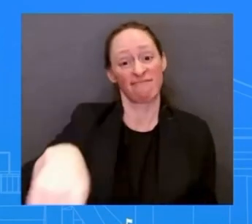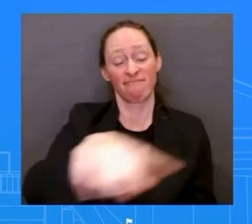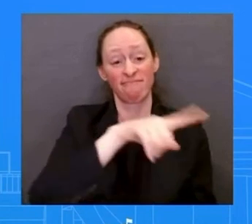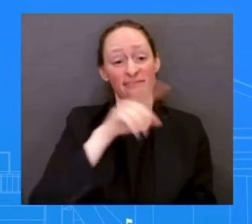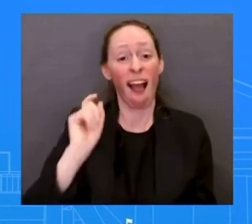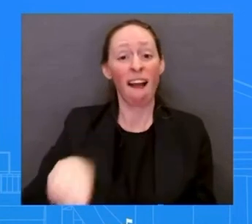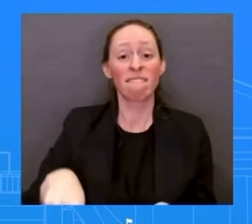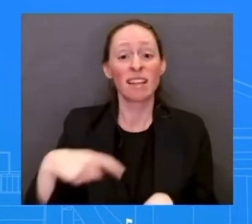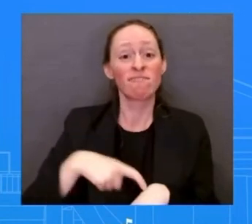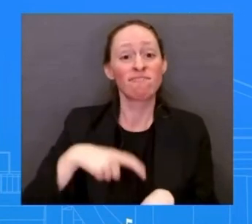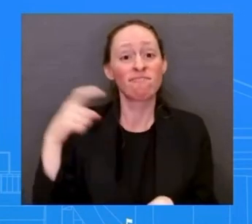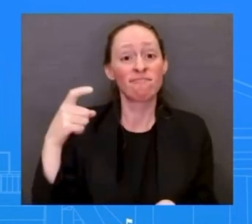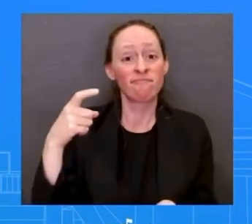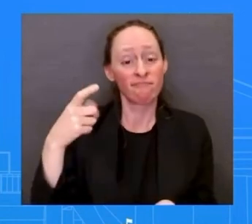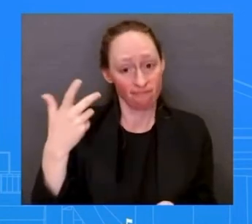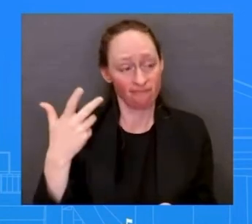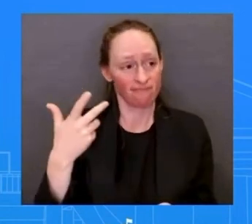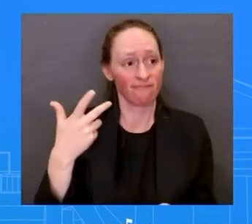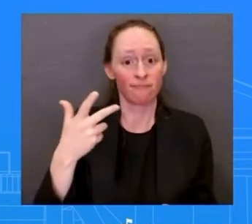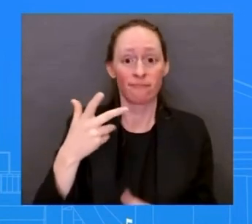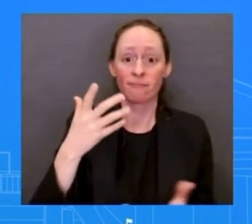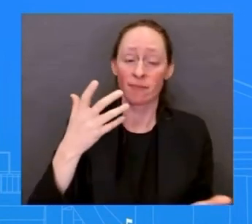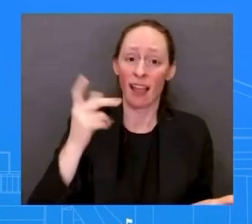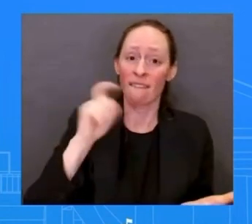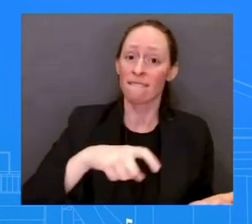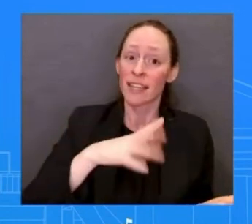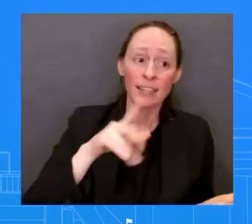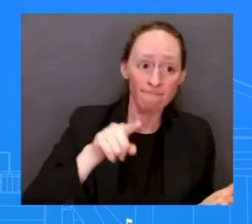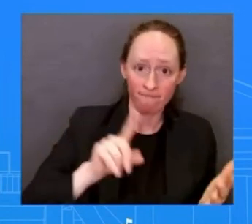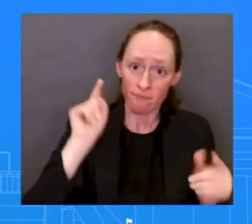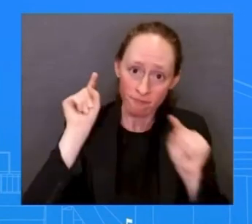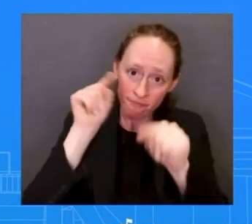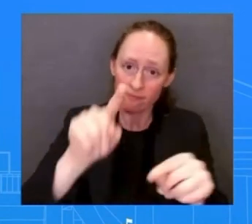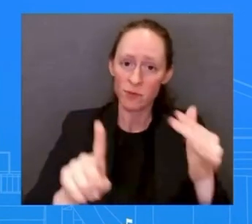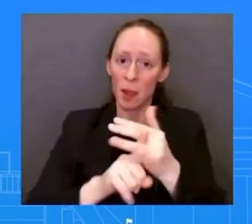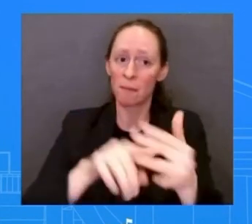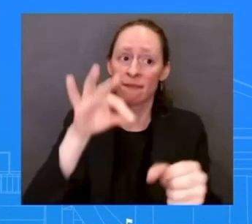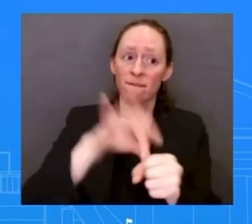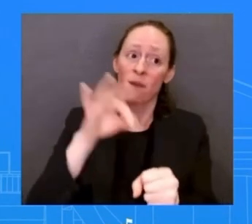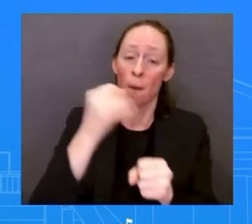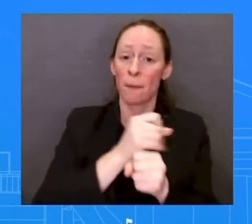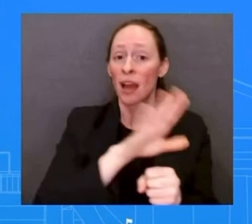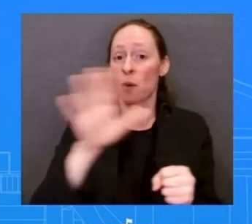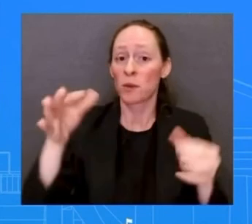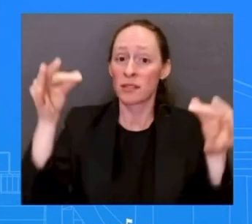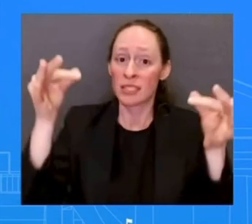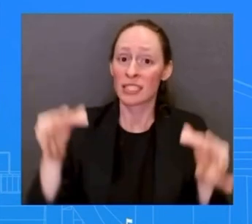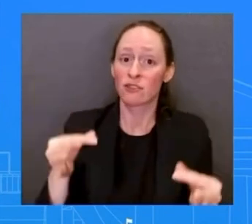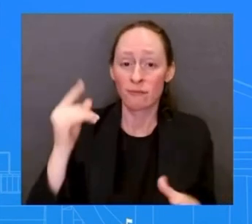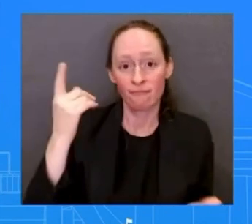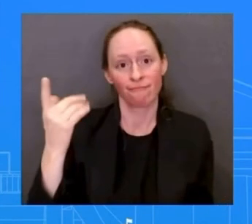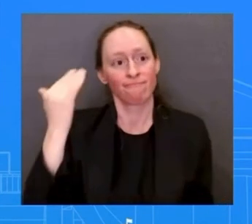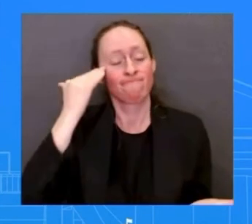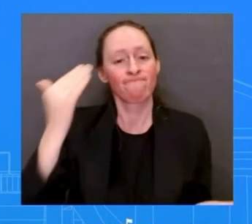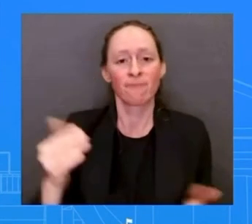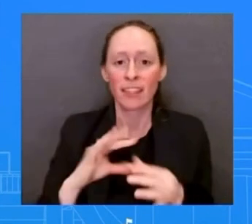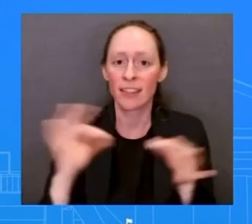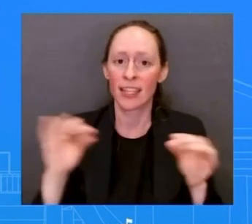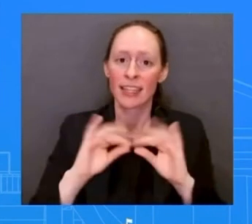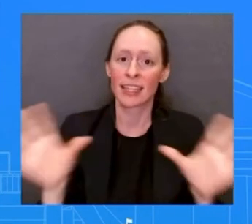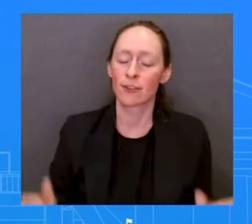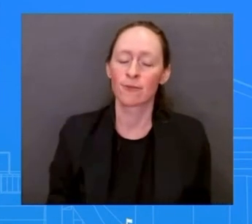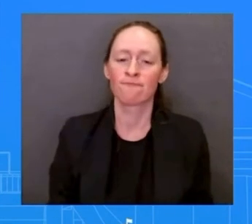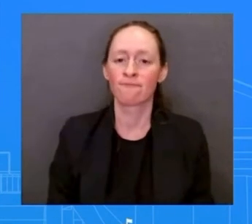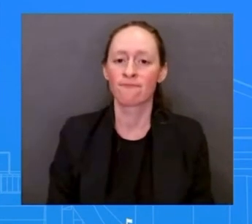Thank you so much, Karine. I have two questions. One to follow up a little bit on that. These decisions of the Supreme Court here